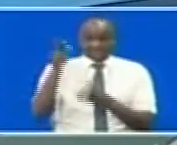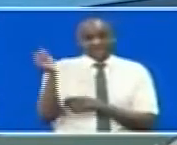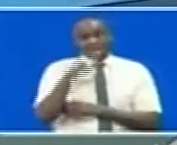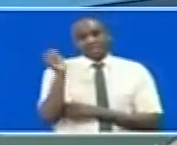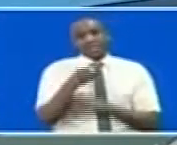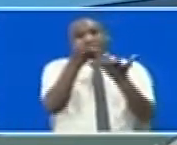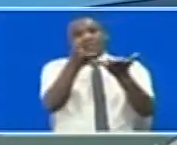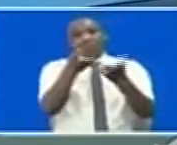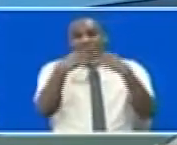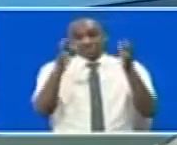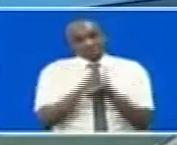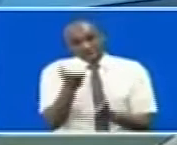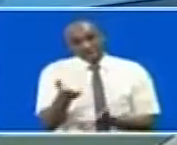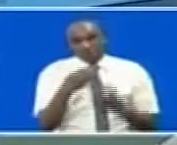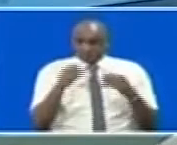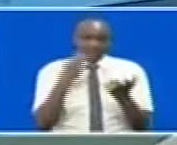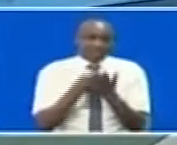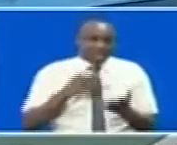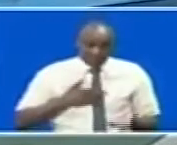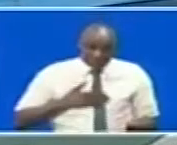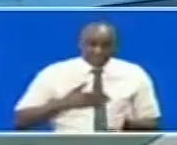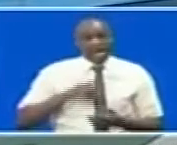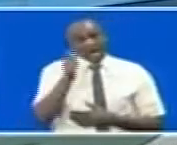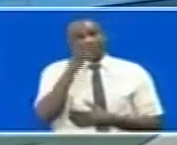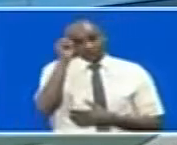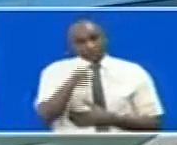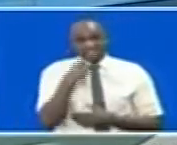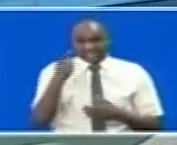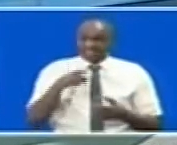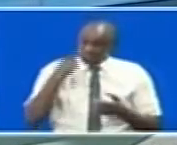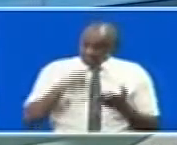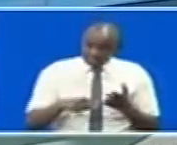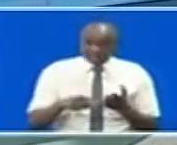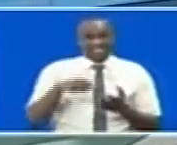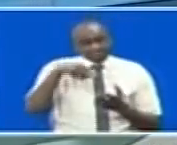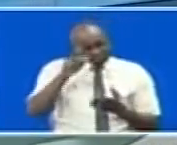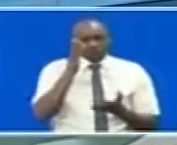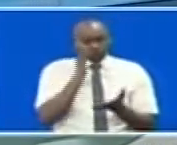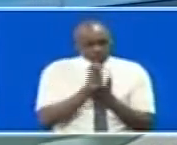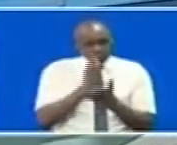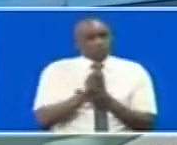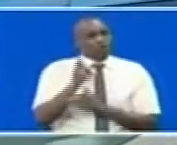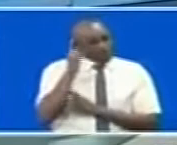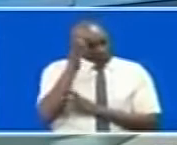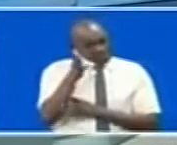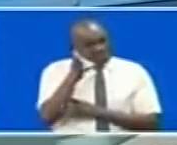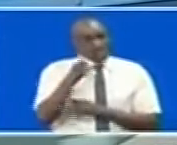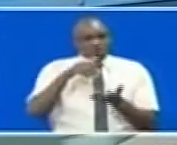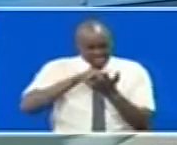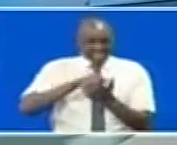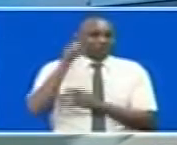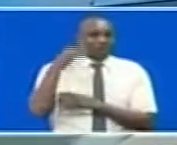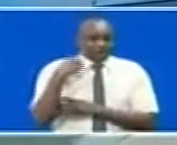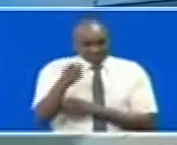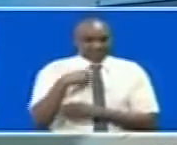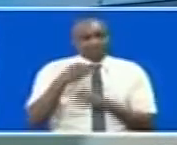well. David Ludogoli say MPs who have made legislation have totally sold this country for a song by making weak laws.